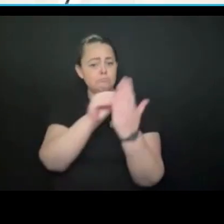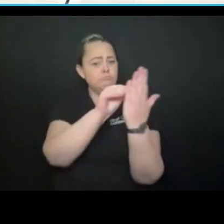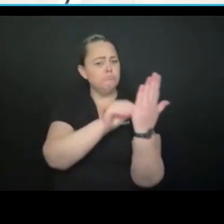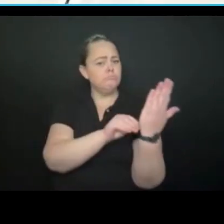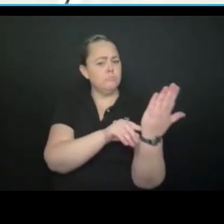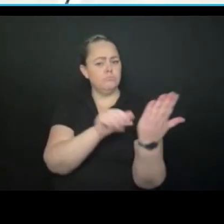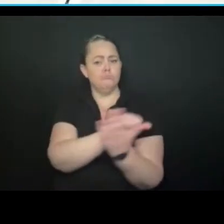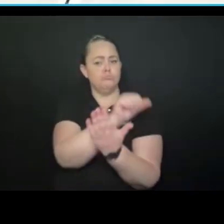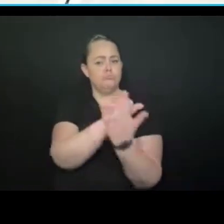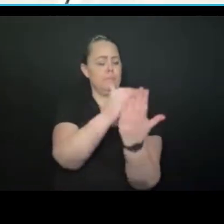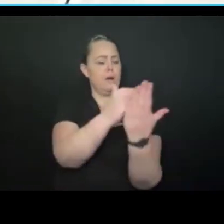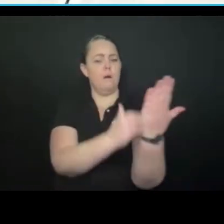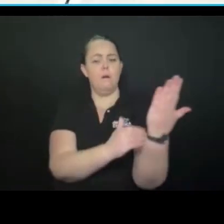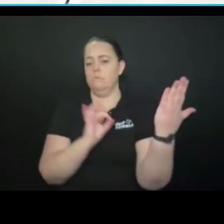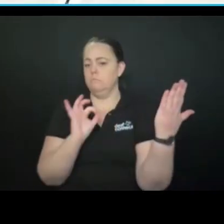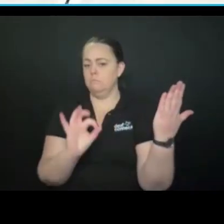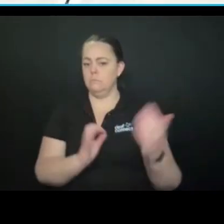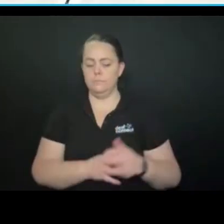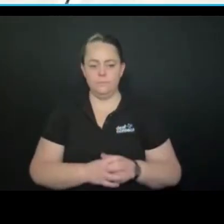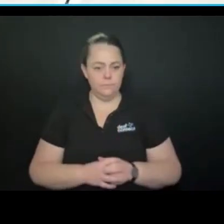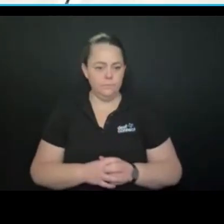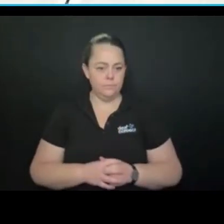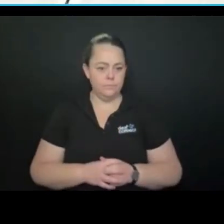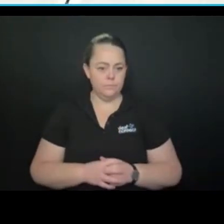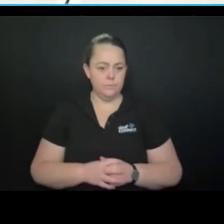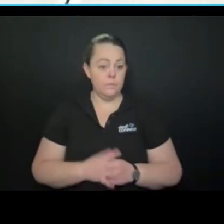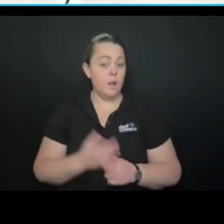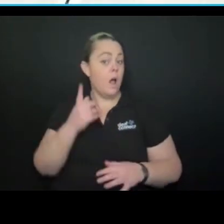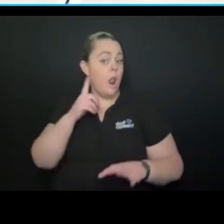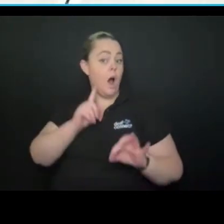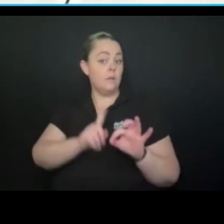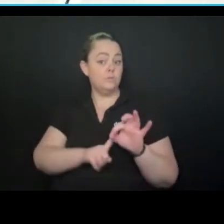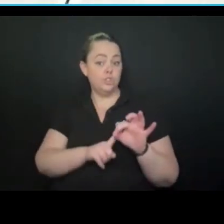new quality indicators in October last year,